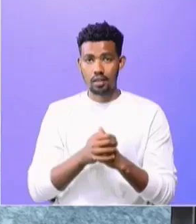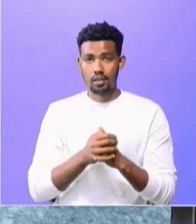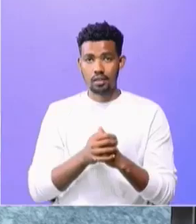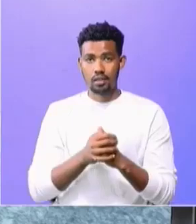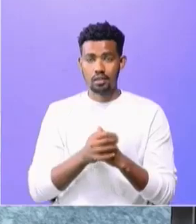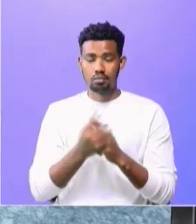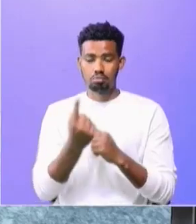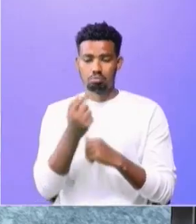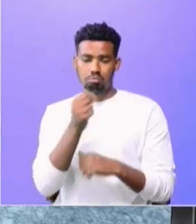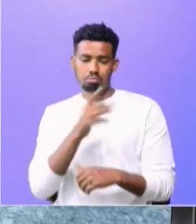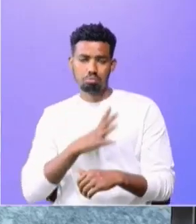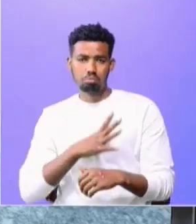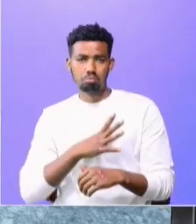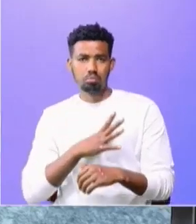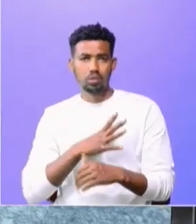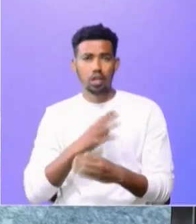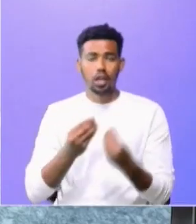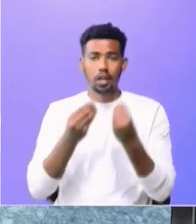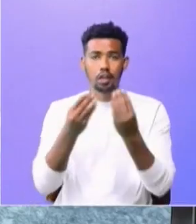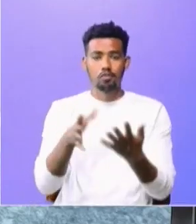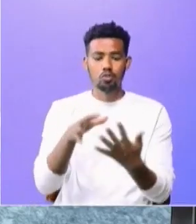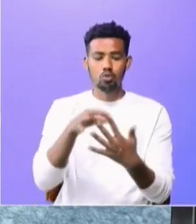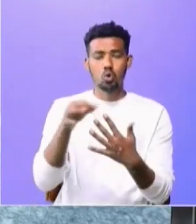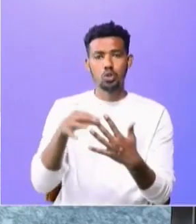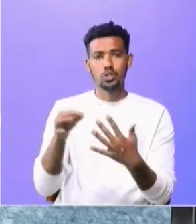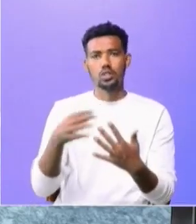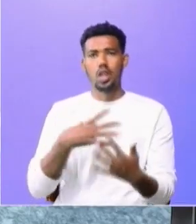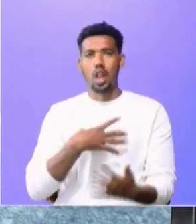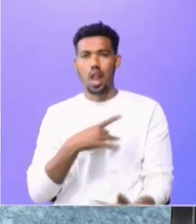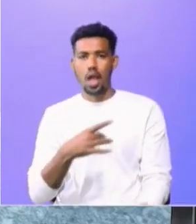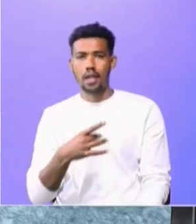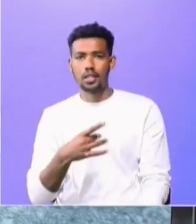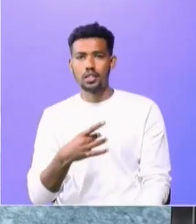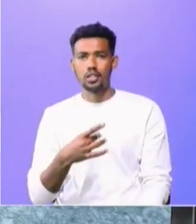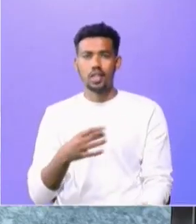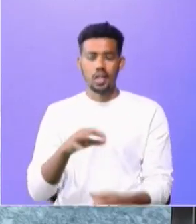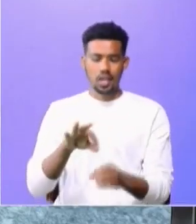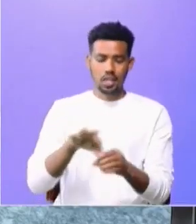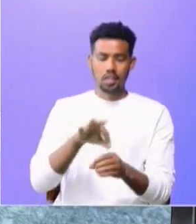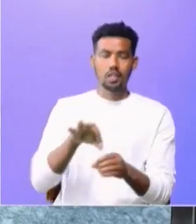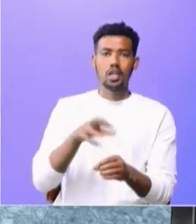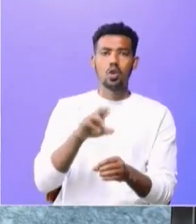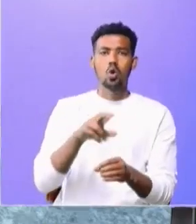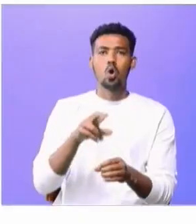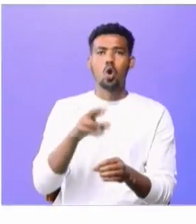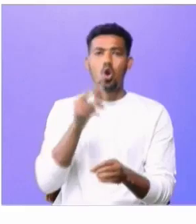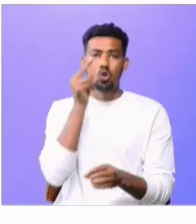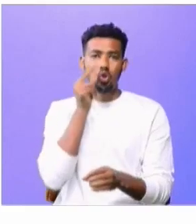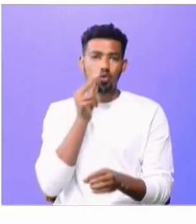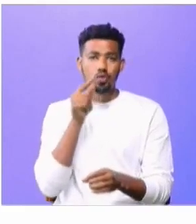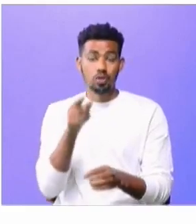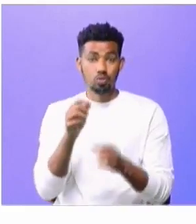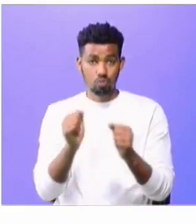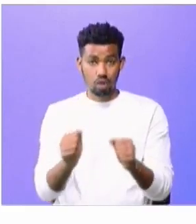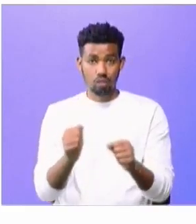person gives you two choices, like tea or coffee, you can say,